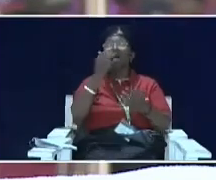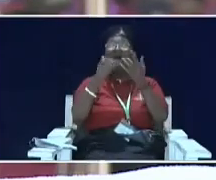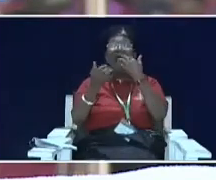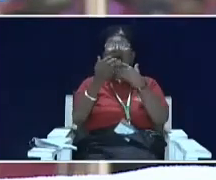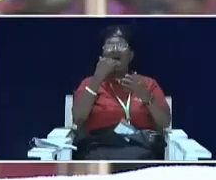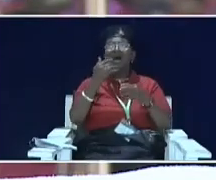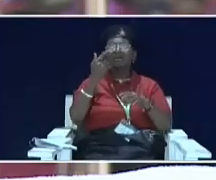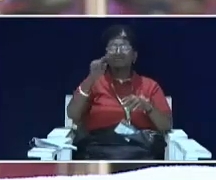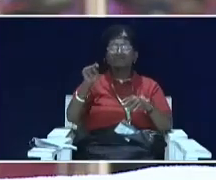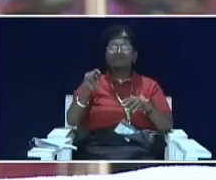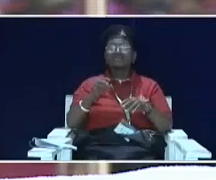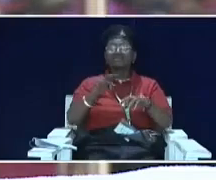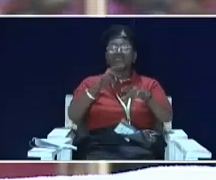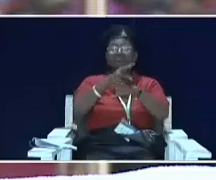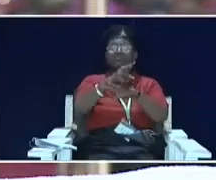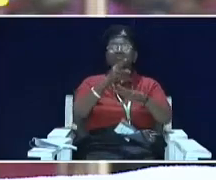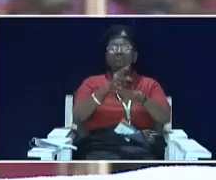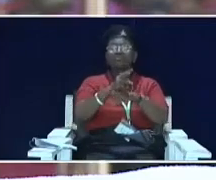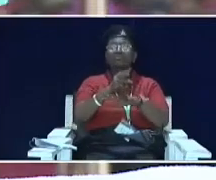Thank you, Father.